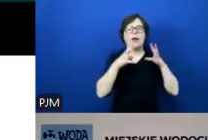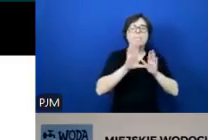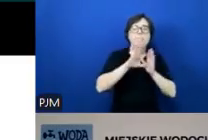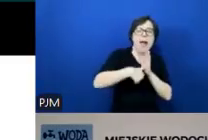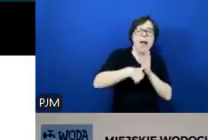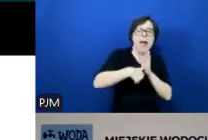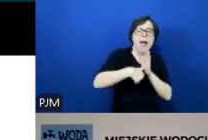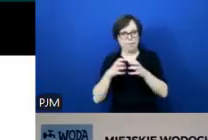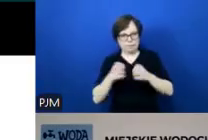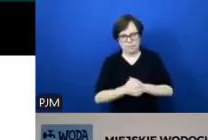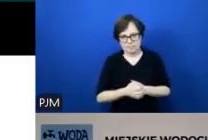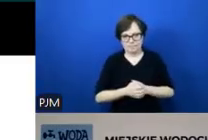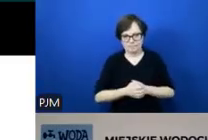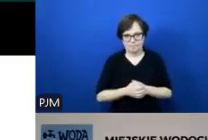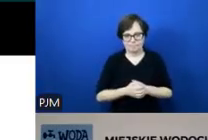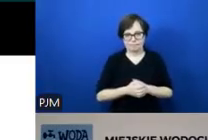Bydgoszcz, the sponge city.